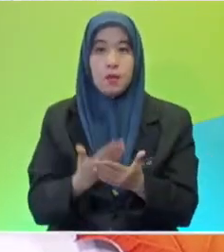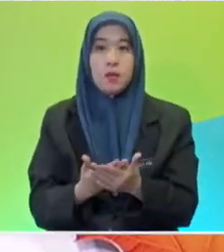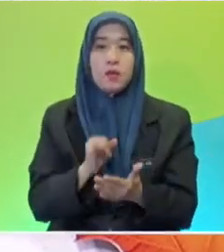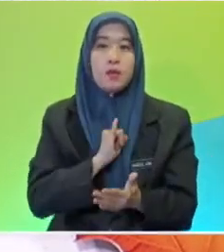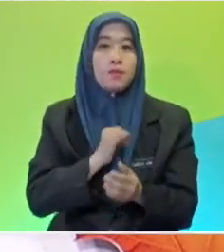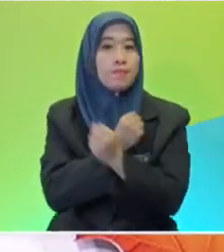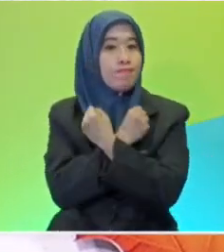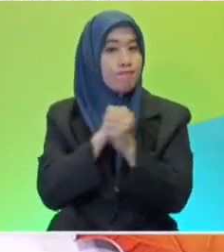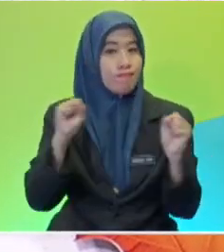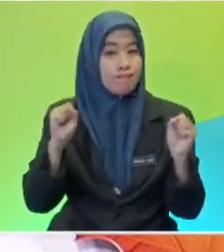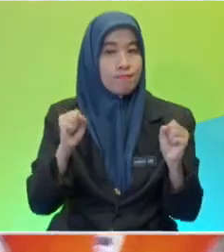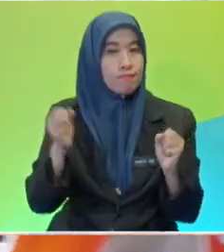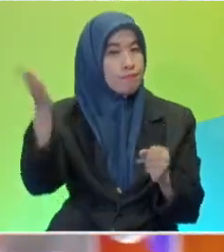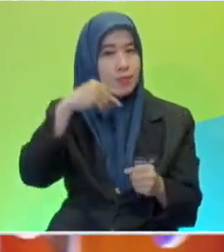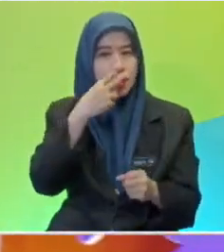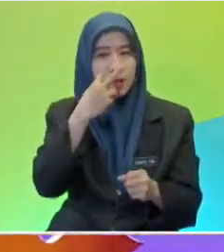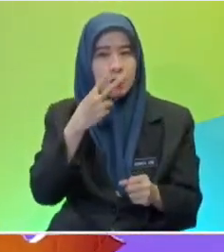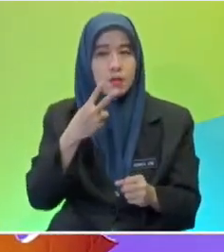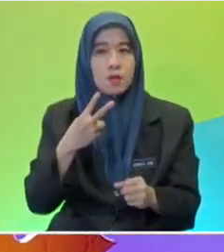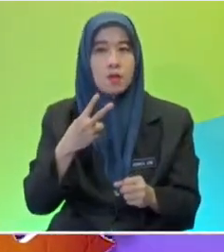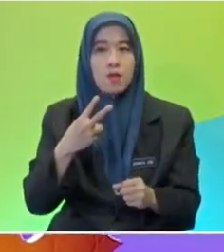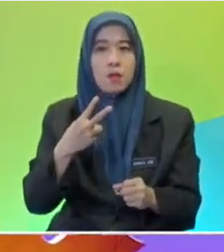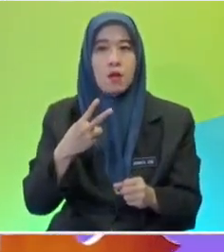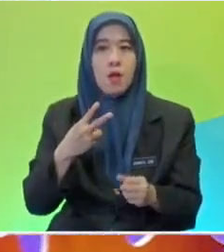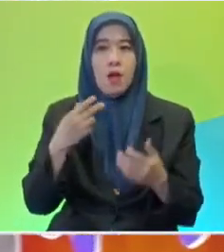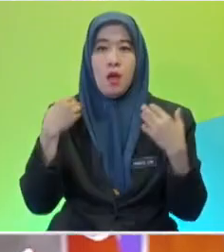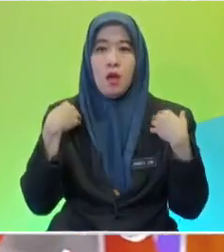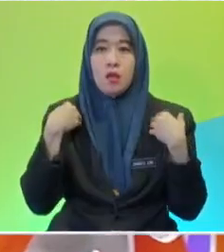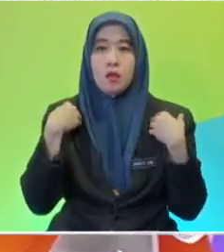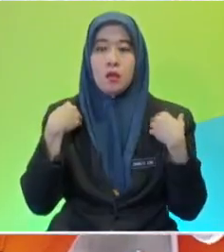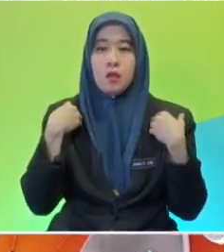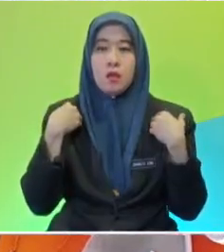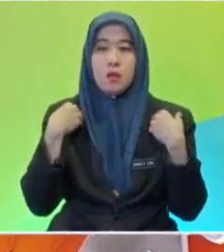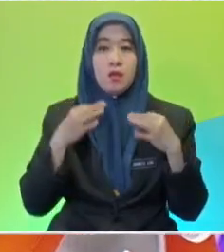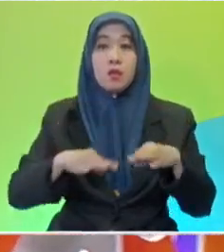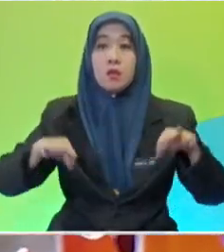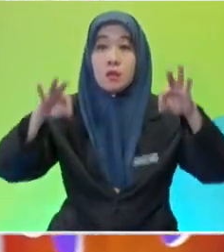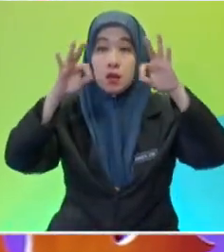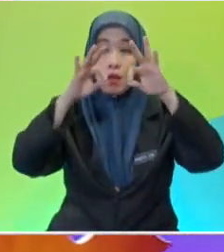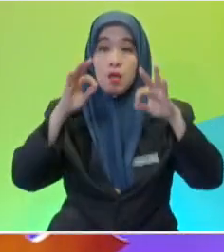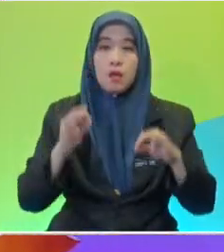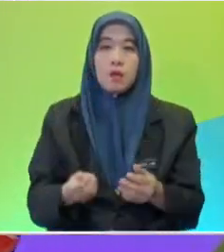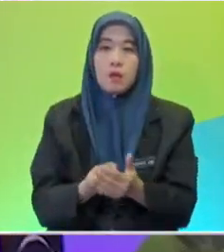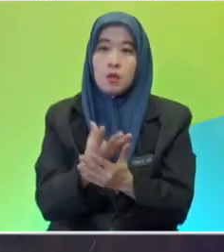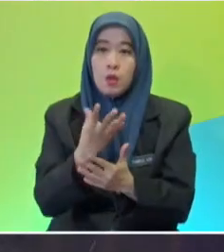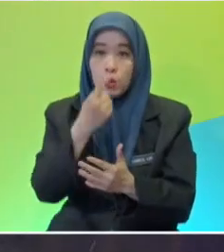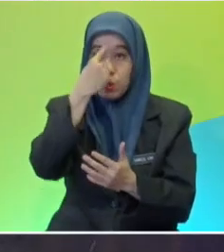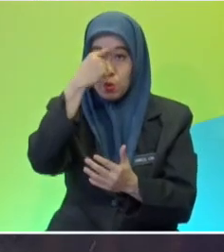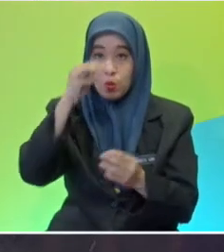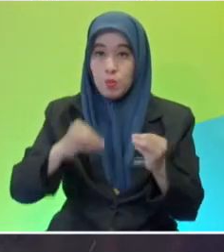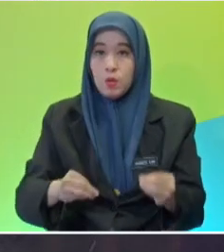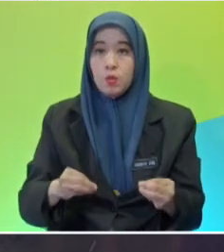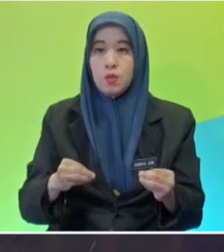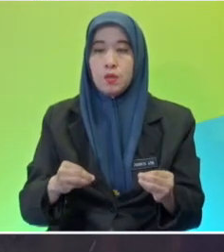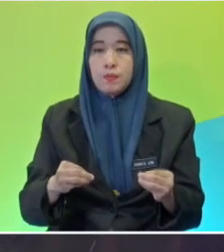Okay, let us have a look that there are few importance of plants for the human being. Okay, let